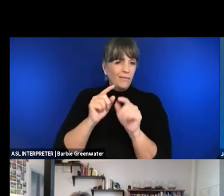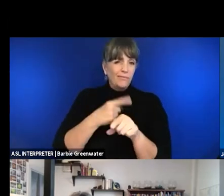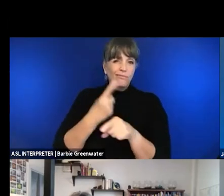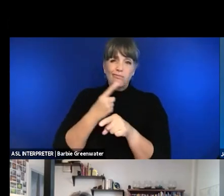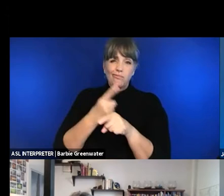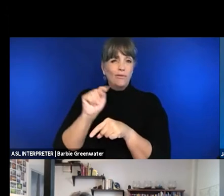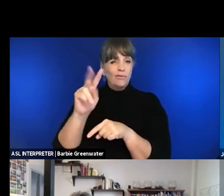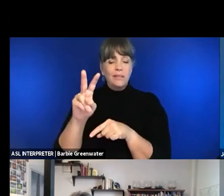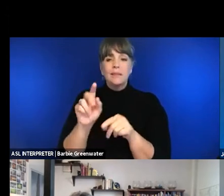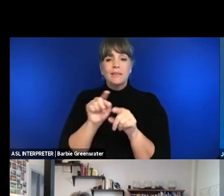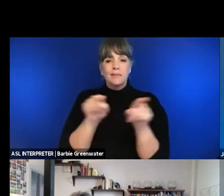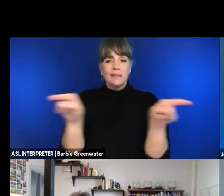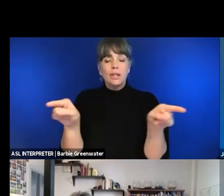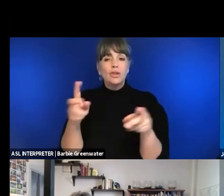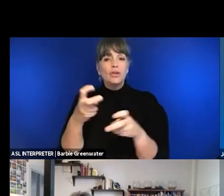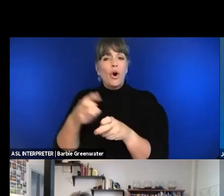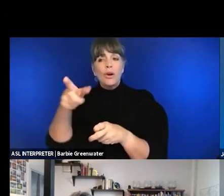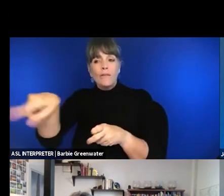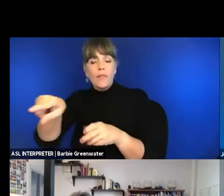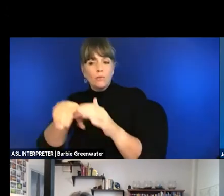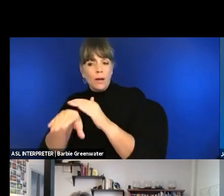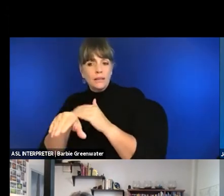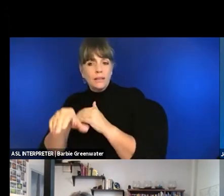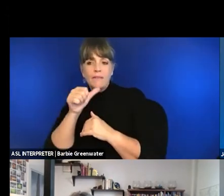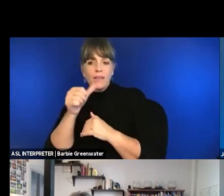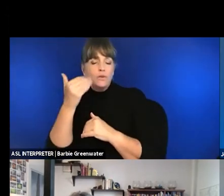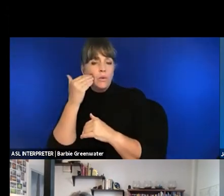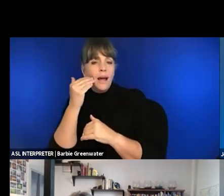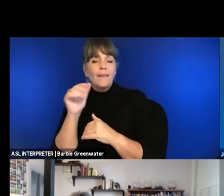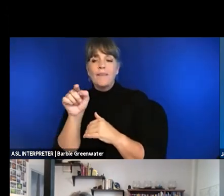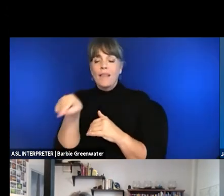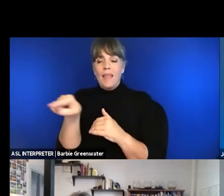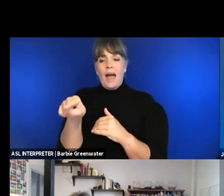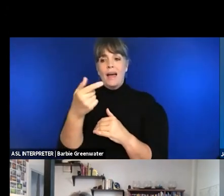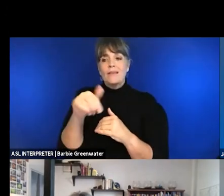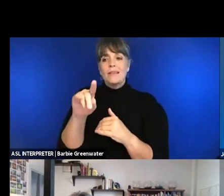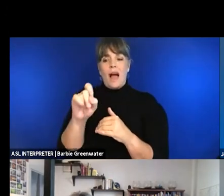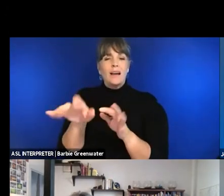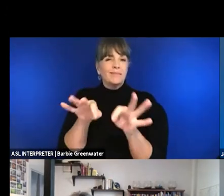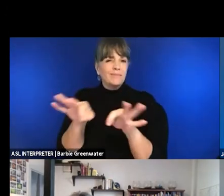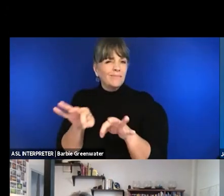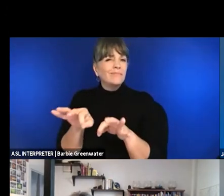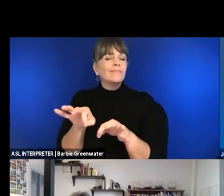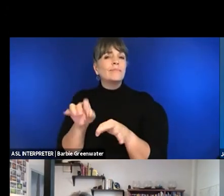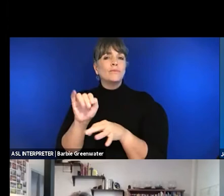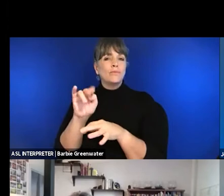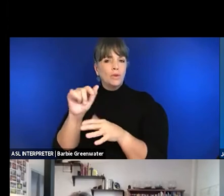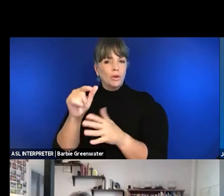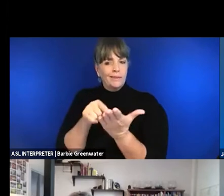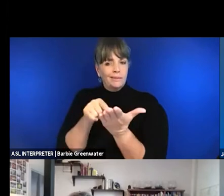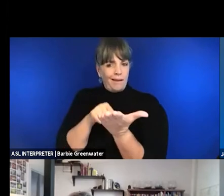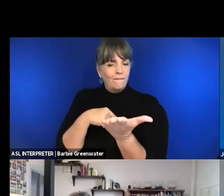a good number of the audience to access it if they don't have the talking guide or, you know, if they have to navigate an on-screen menu to turn it